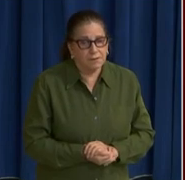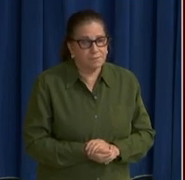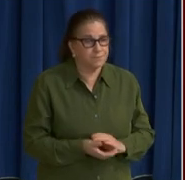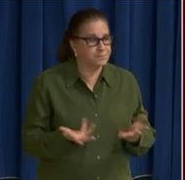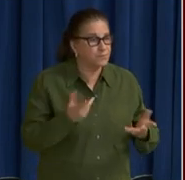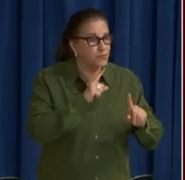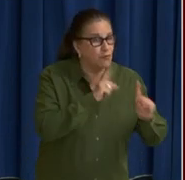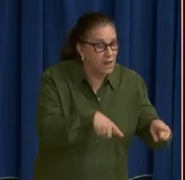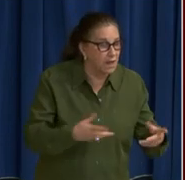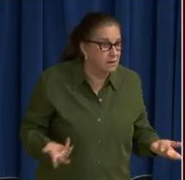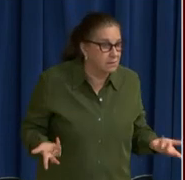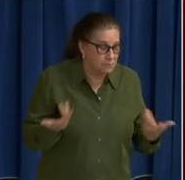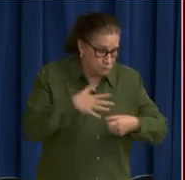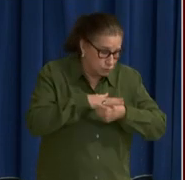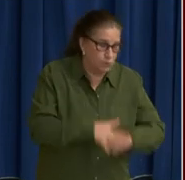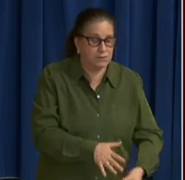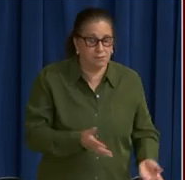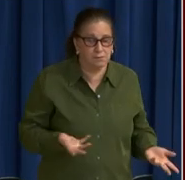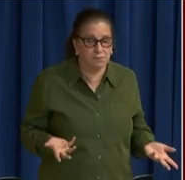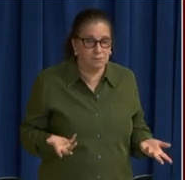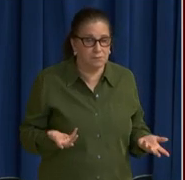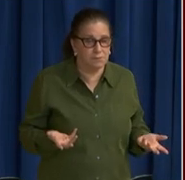but that remains to be seen.